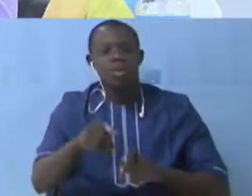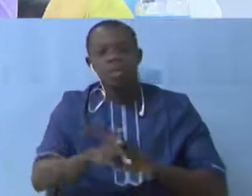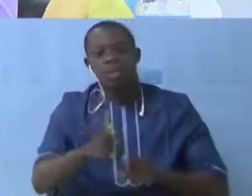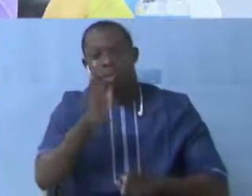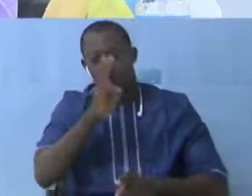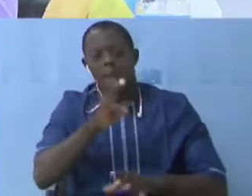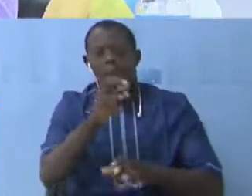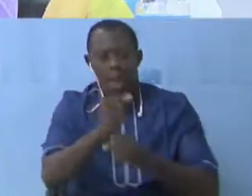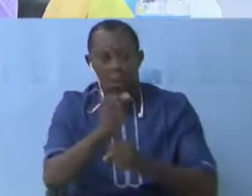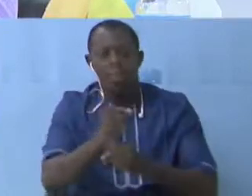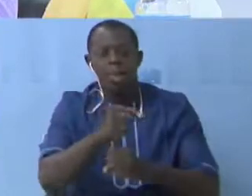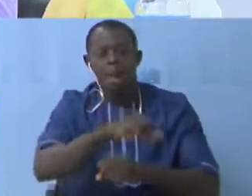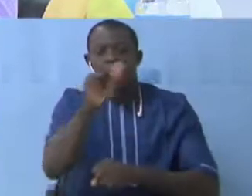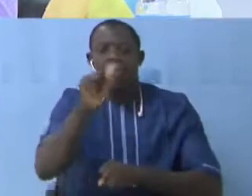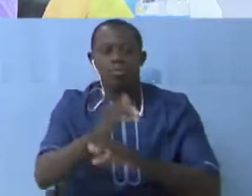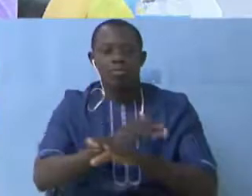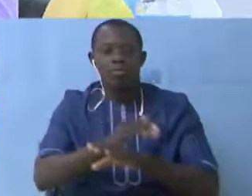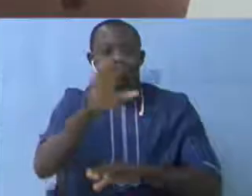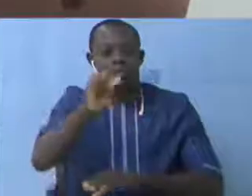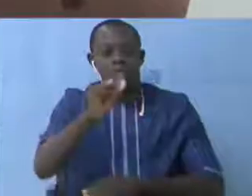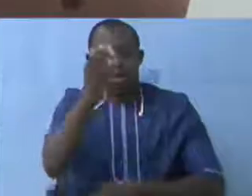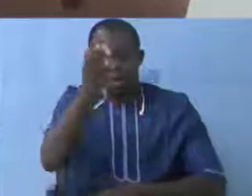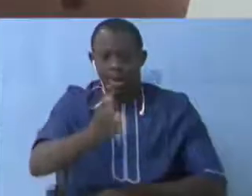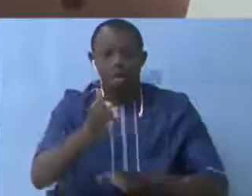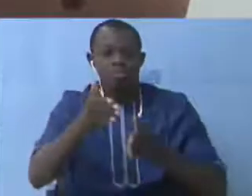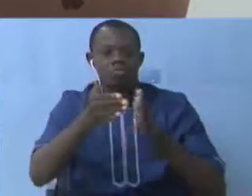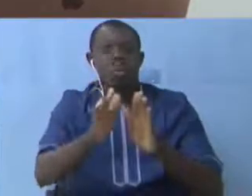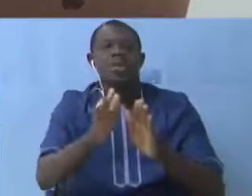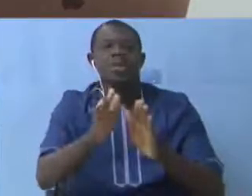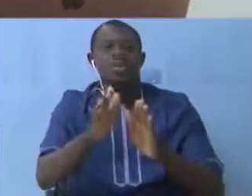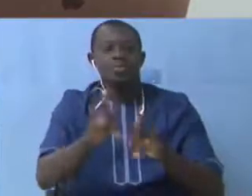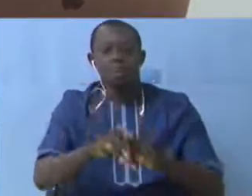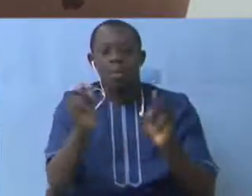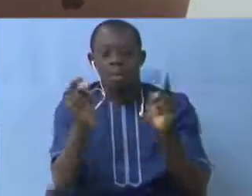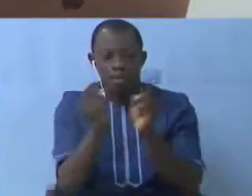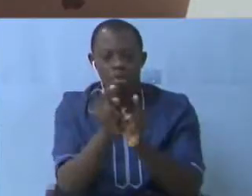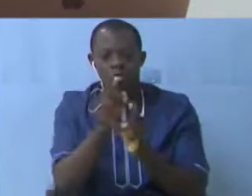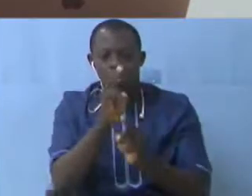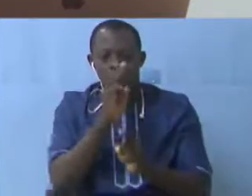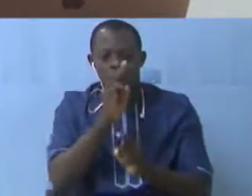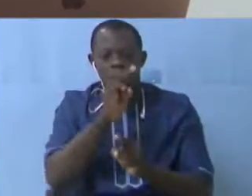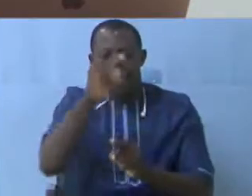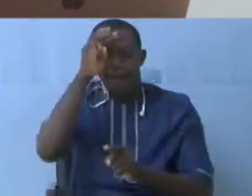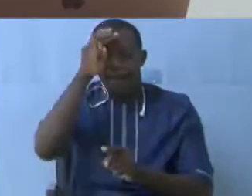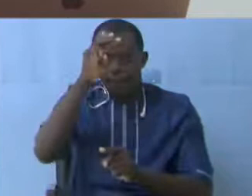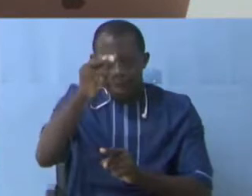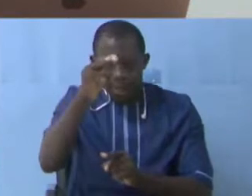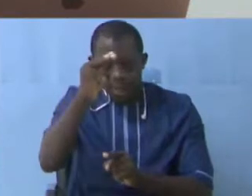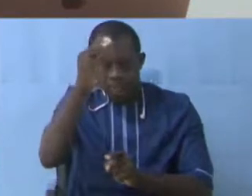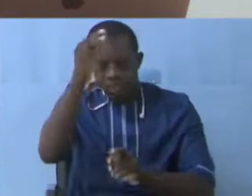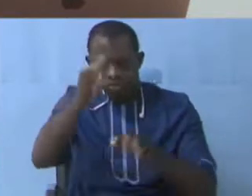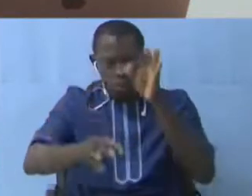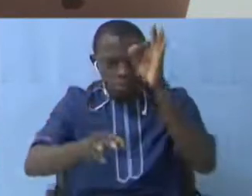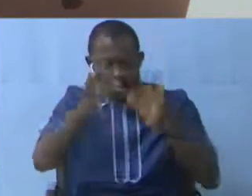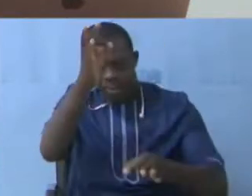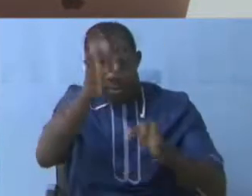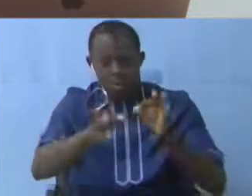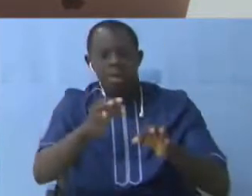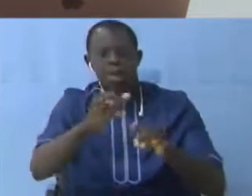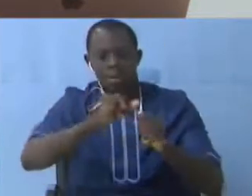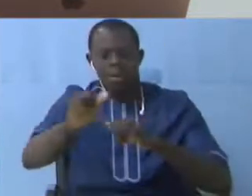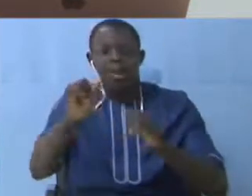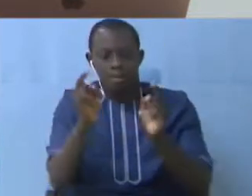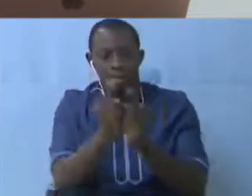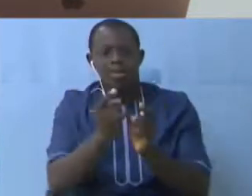And it was done the right way by meeting the ministers of justice. Te ñu ko doon jaarale ci yoon wi ñu war a jaar de ndig ñu doon jéem a daje